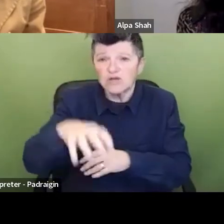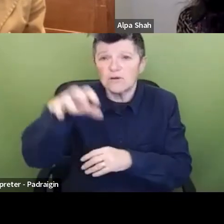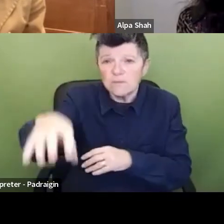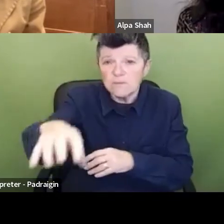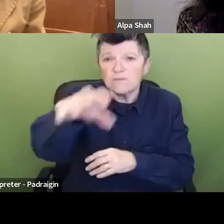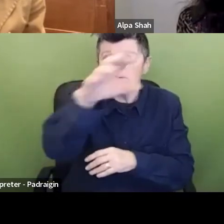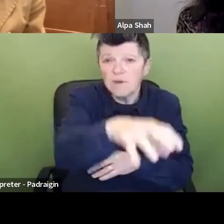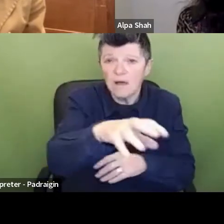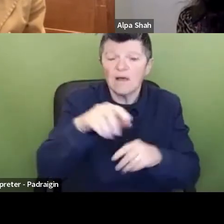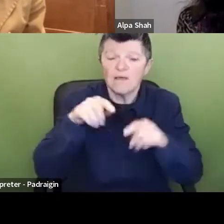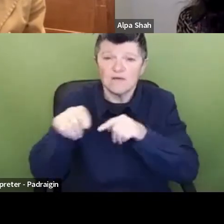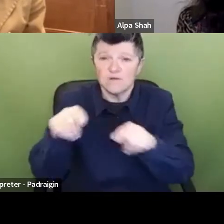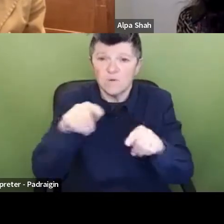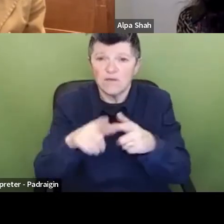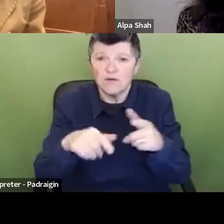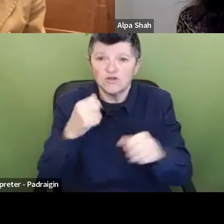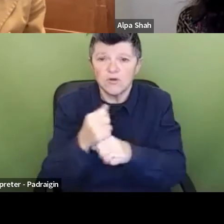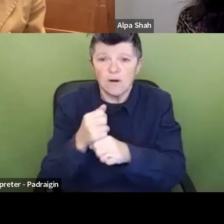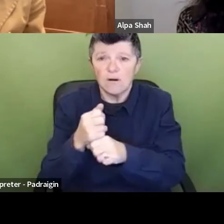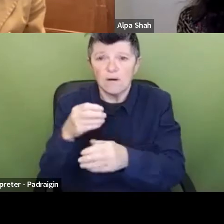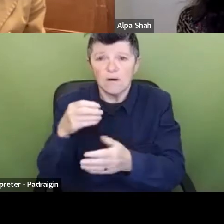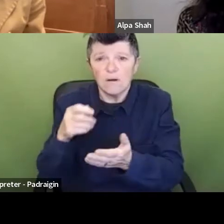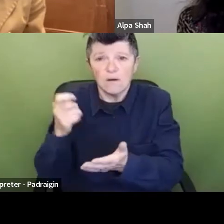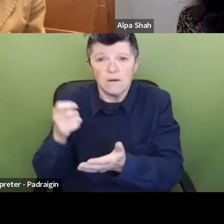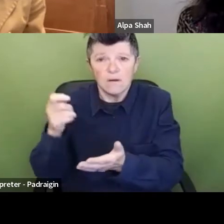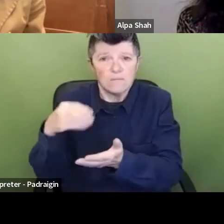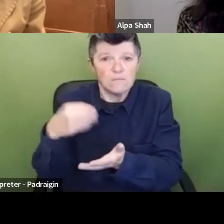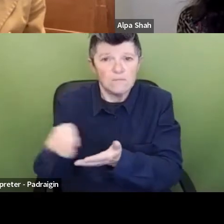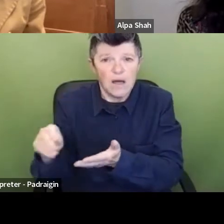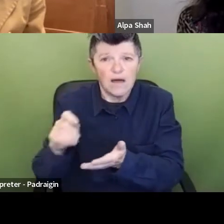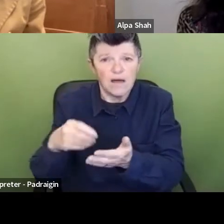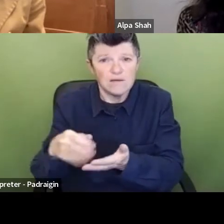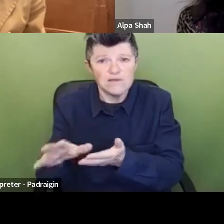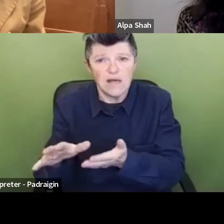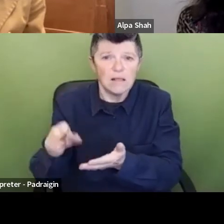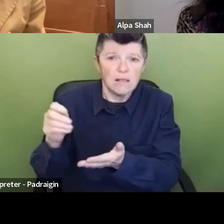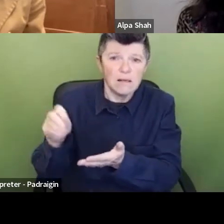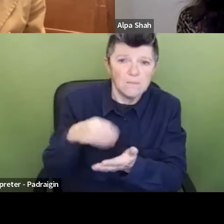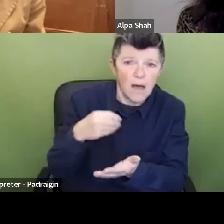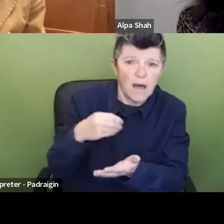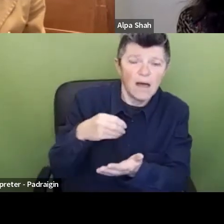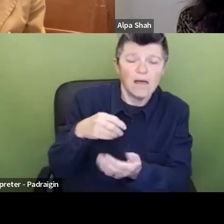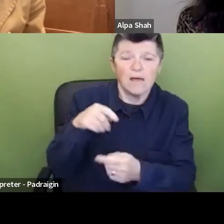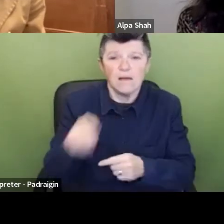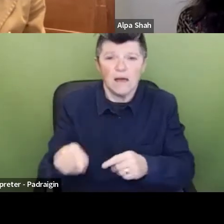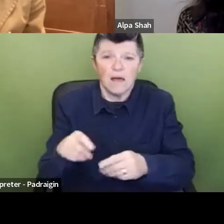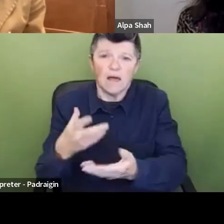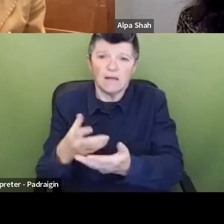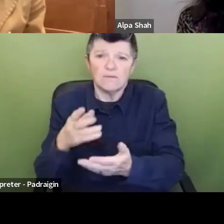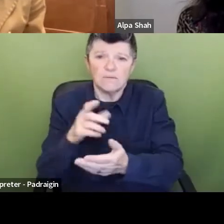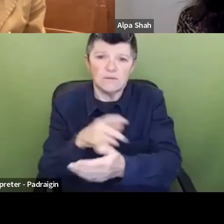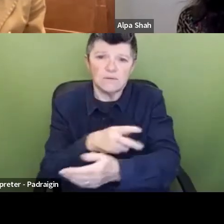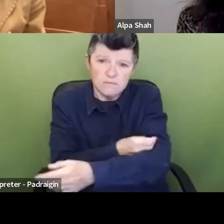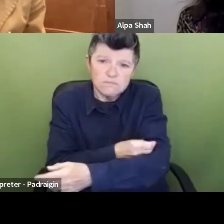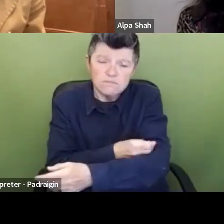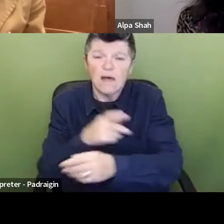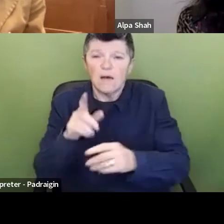drug trading happened, was where the drug taking happened, and was where the aftermath of the drug taking happened.